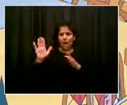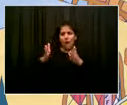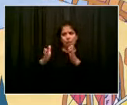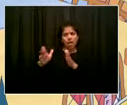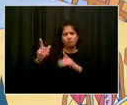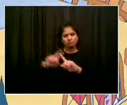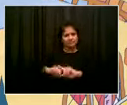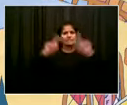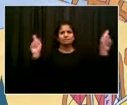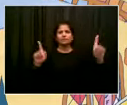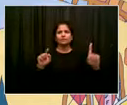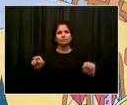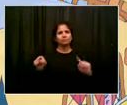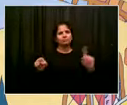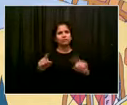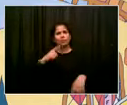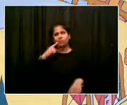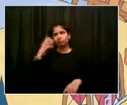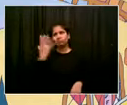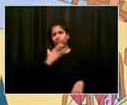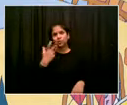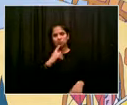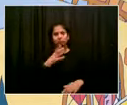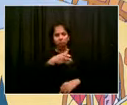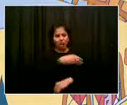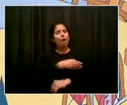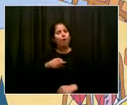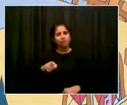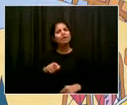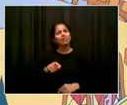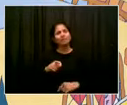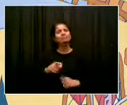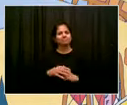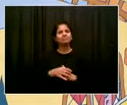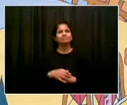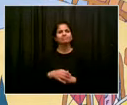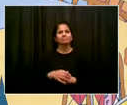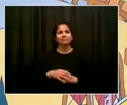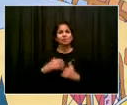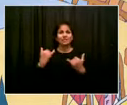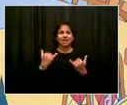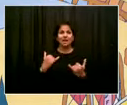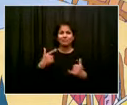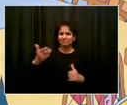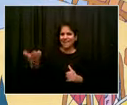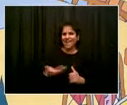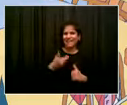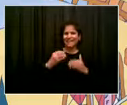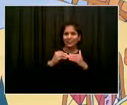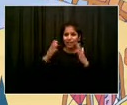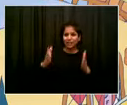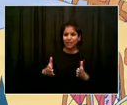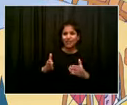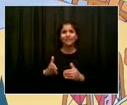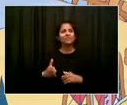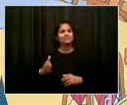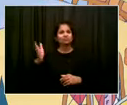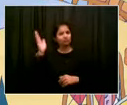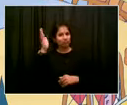powerful. I want you to hear now from the leader who is bringing this idea all over the city and making it work